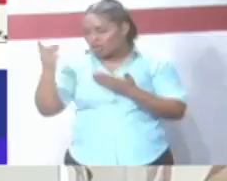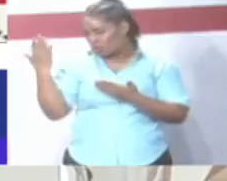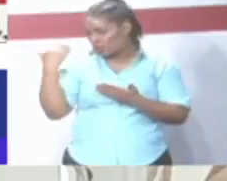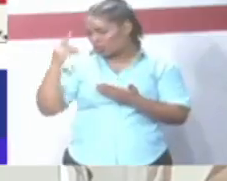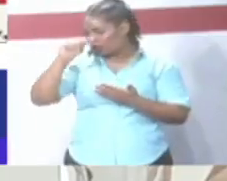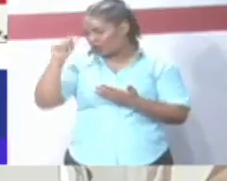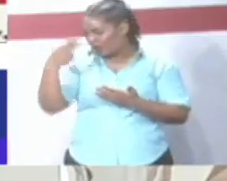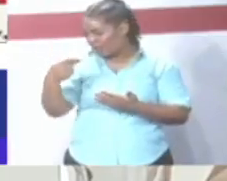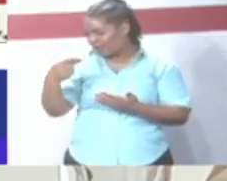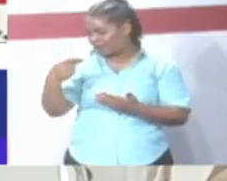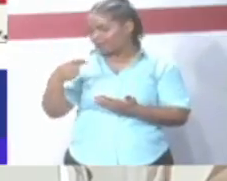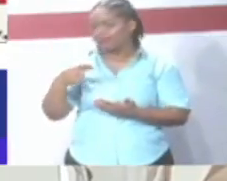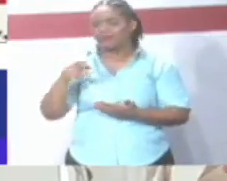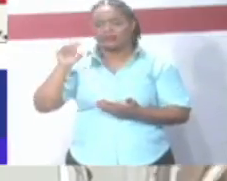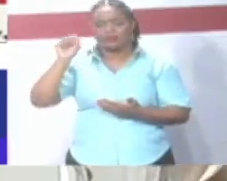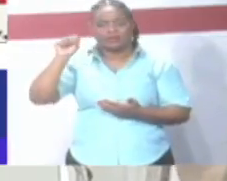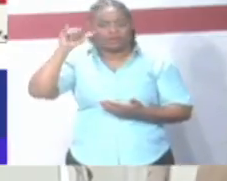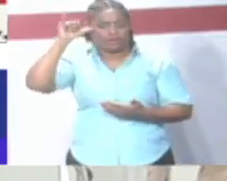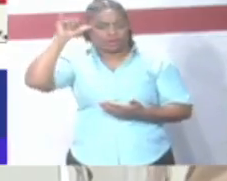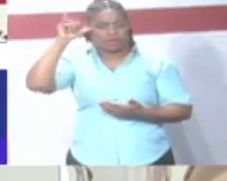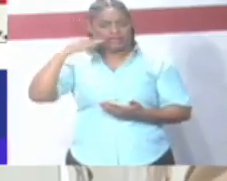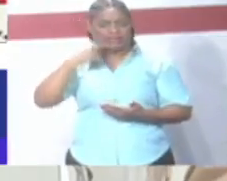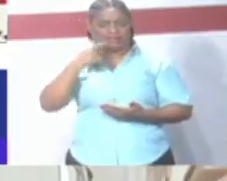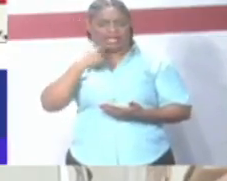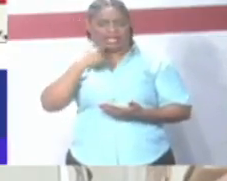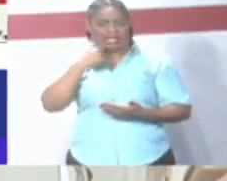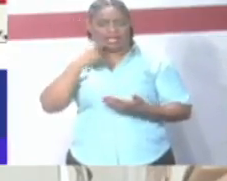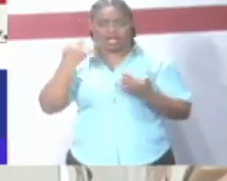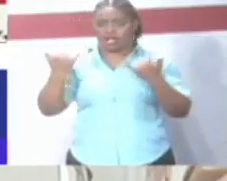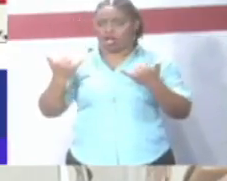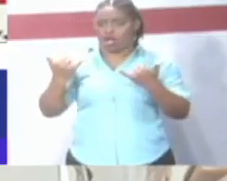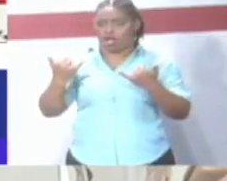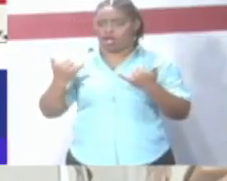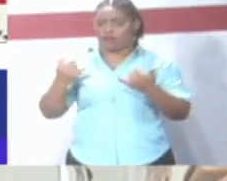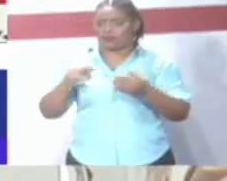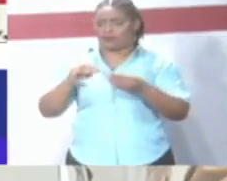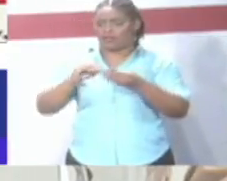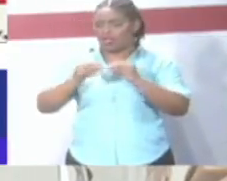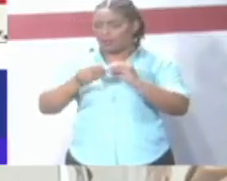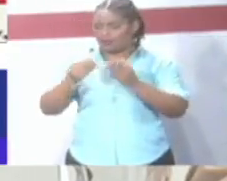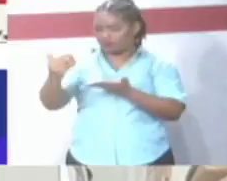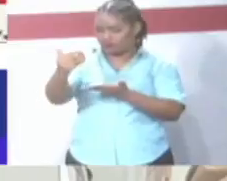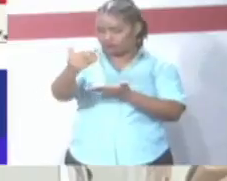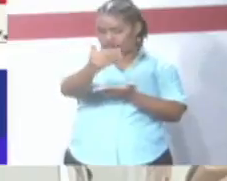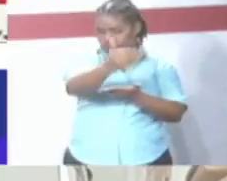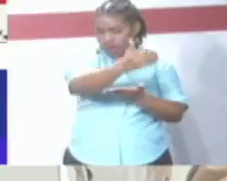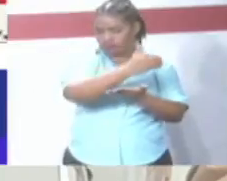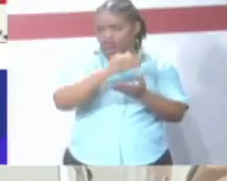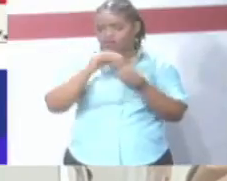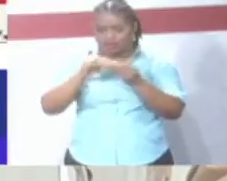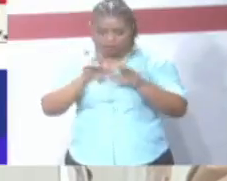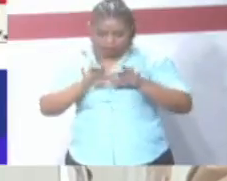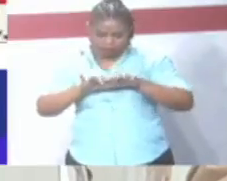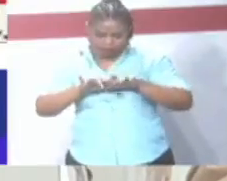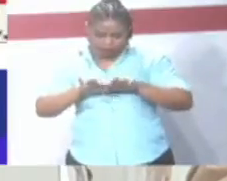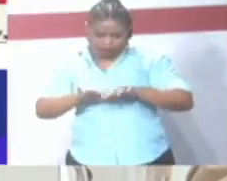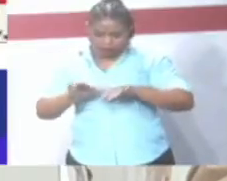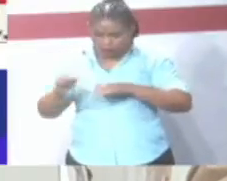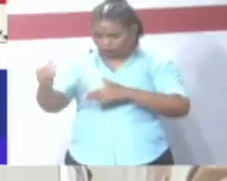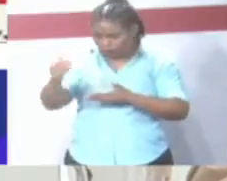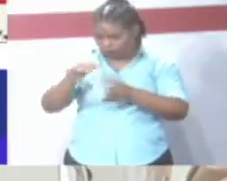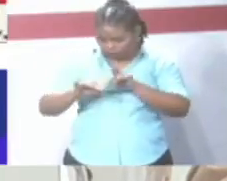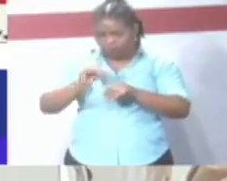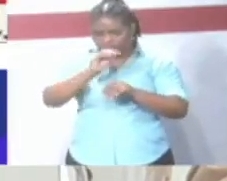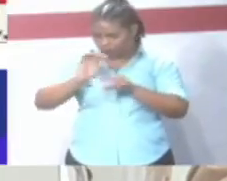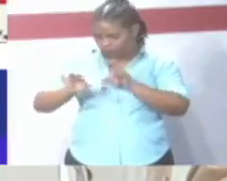that digitization process is being undertaken in tandem with the Ministry of Trade and Industry and the Ministry of